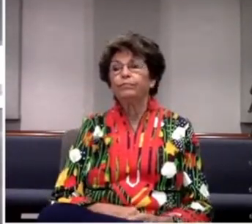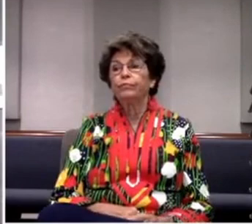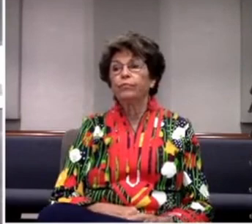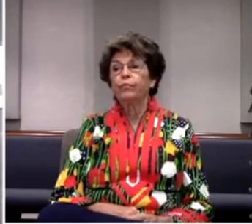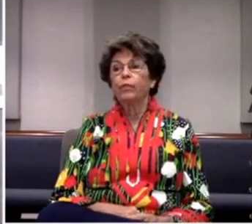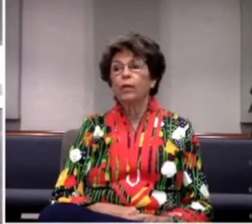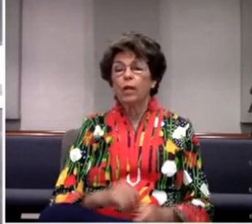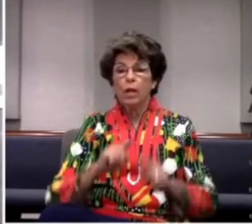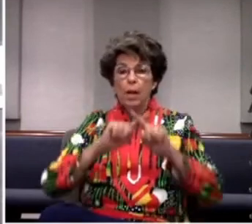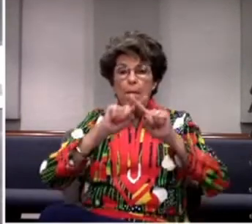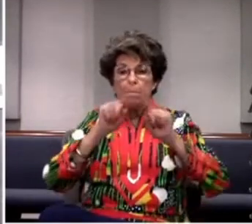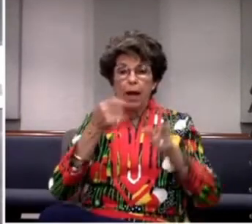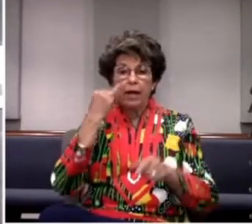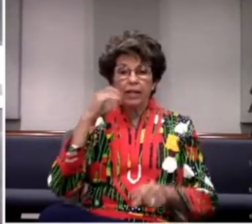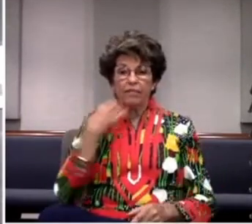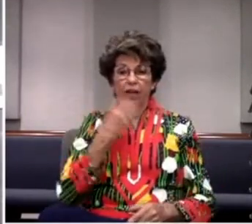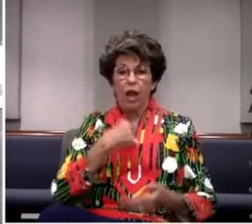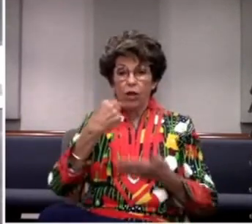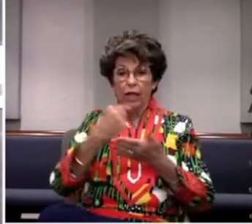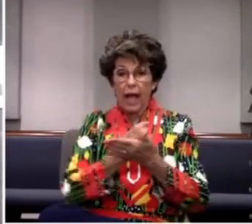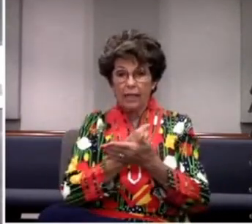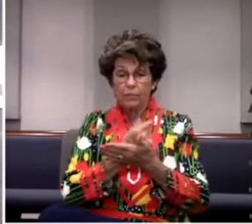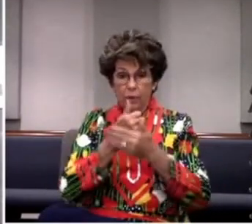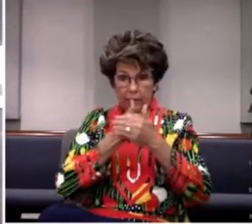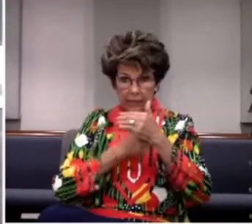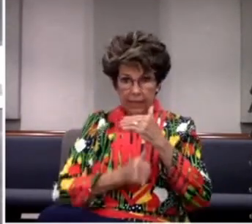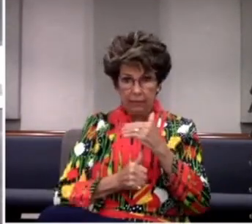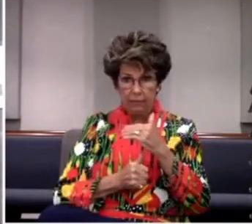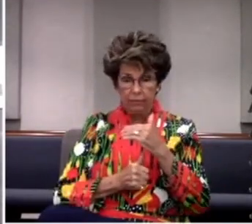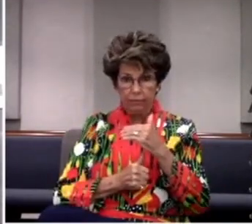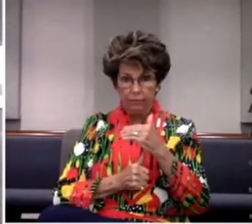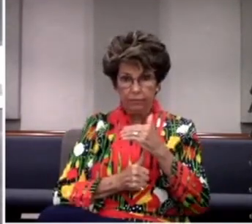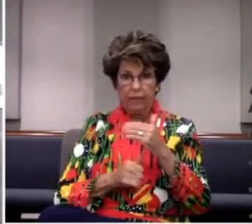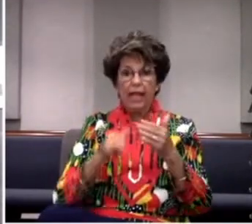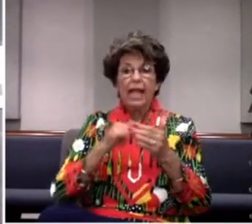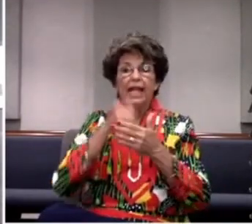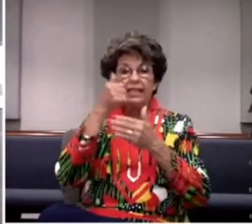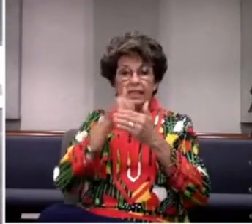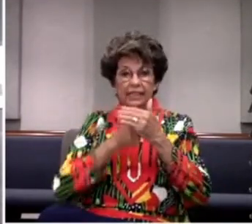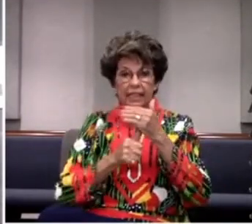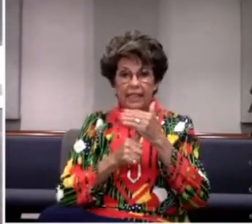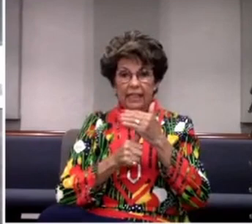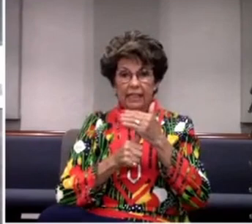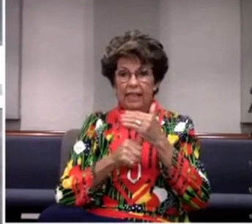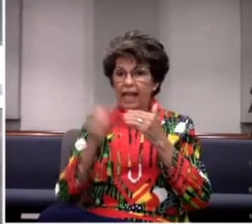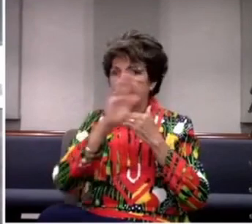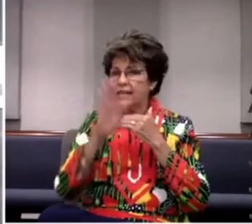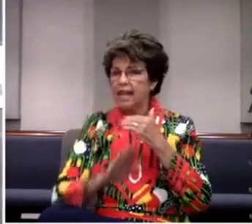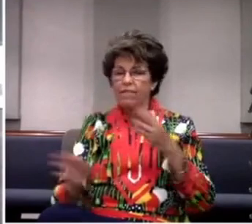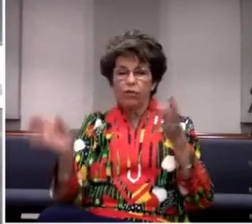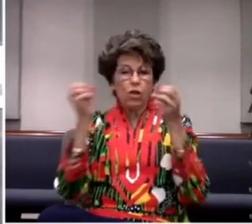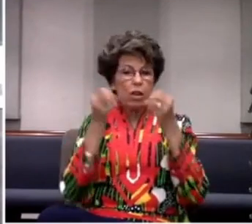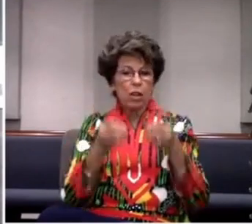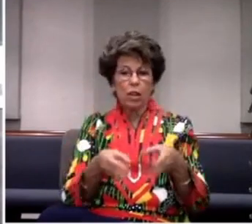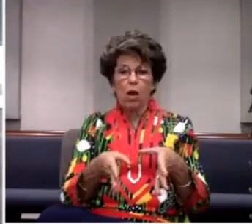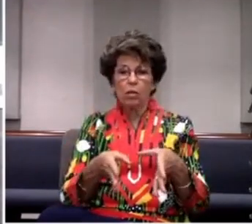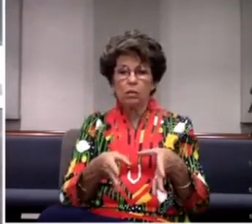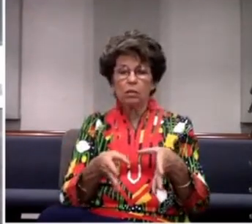But if our gospel be hid, it is hid to them that are lost,